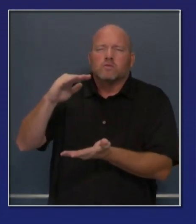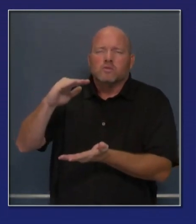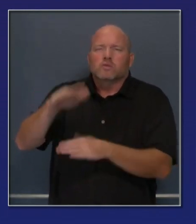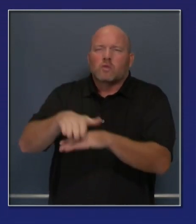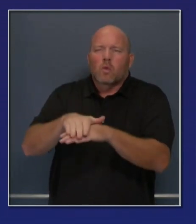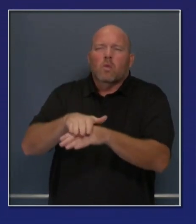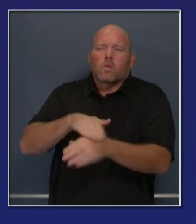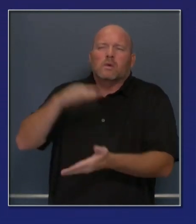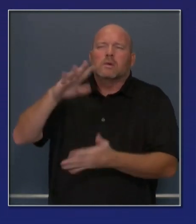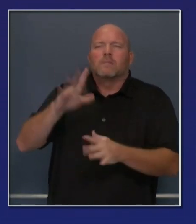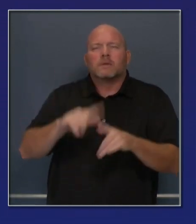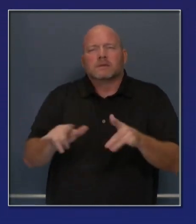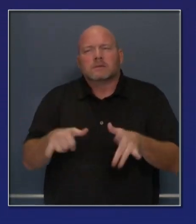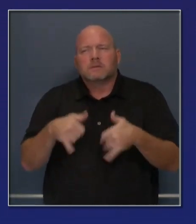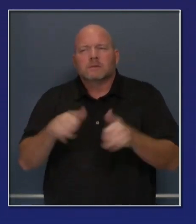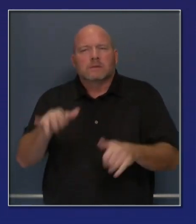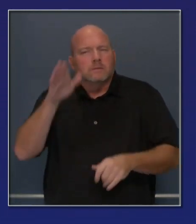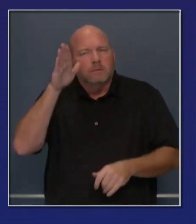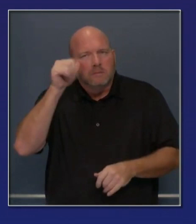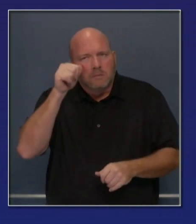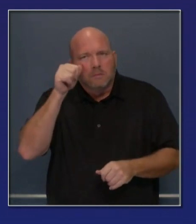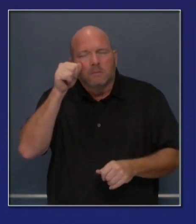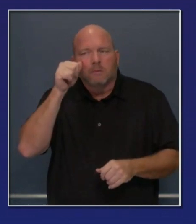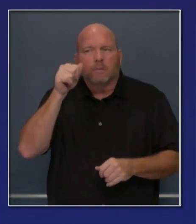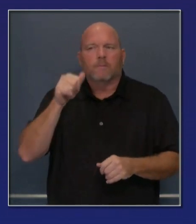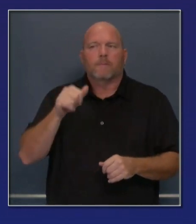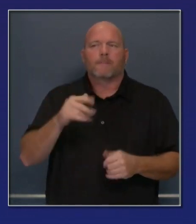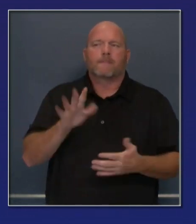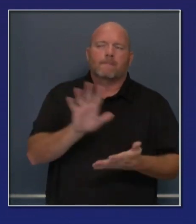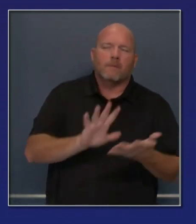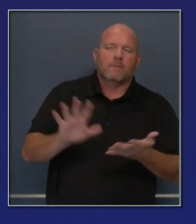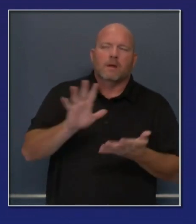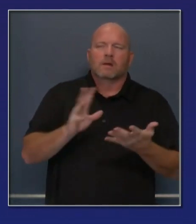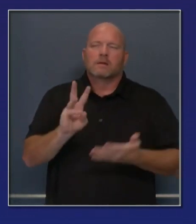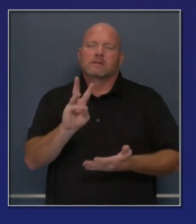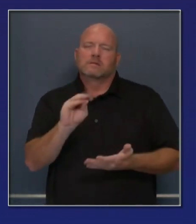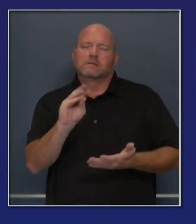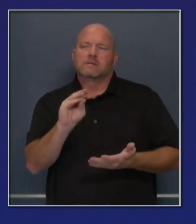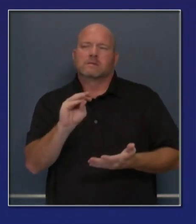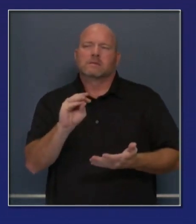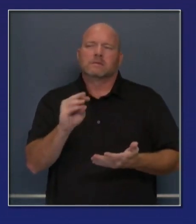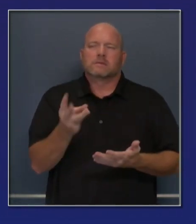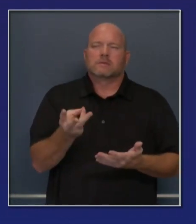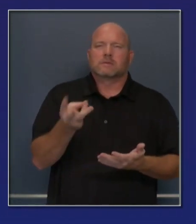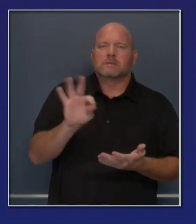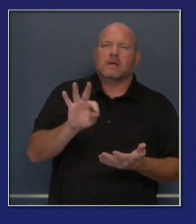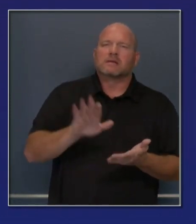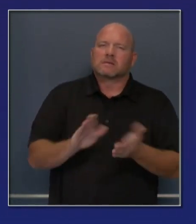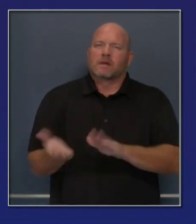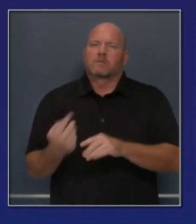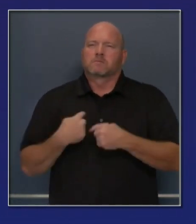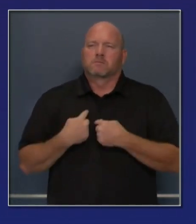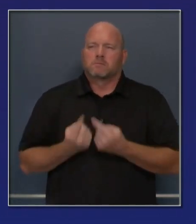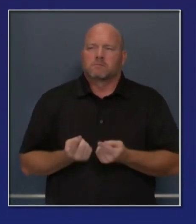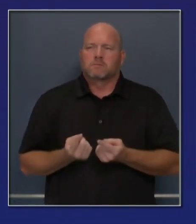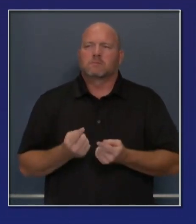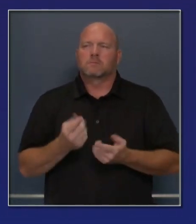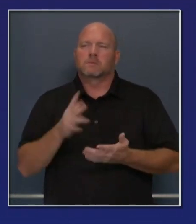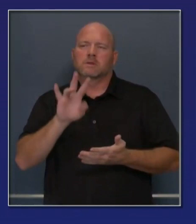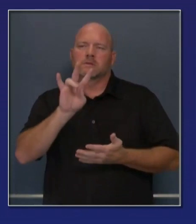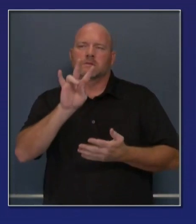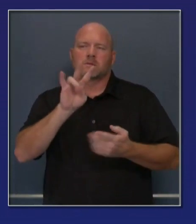though, stubbornly at about 60 and 69 deaths. That's the 7 and 14-day